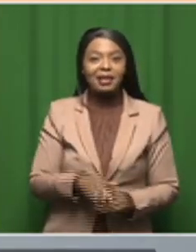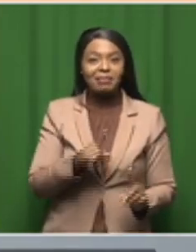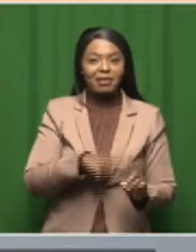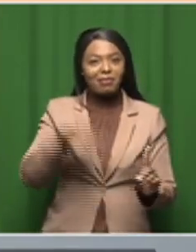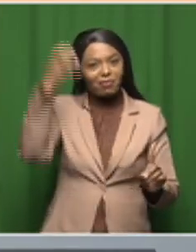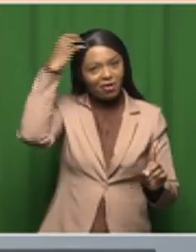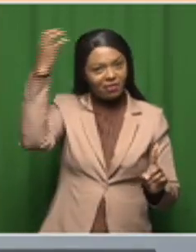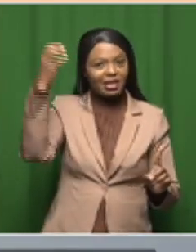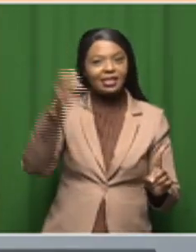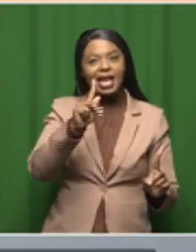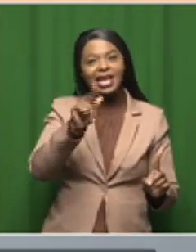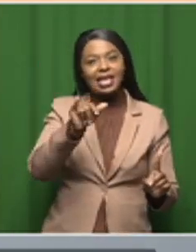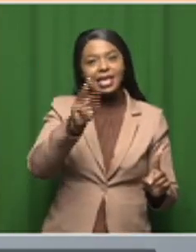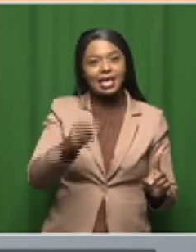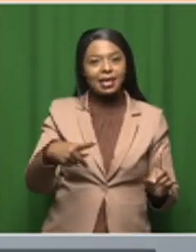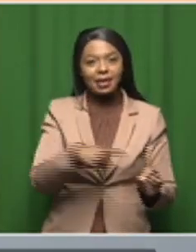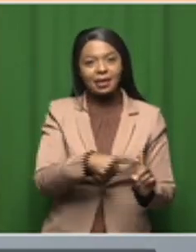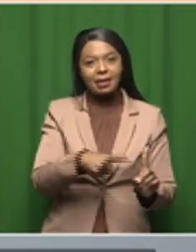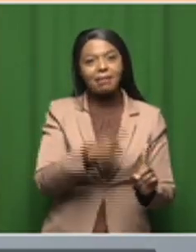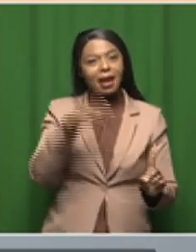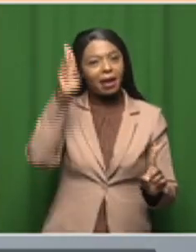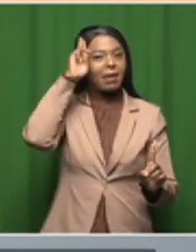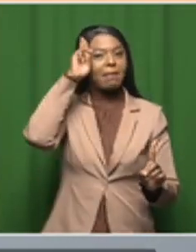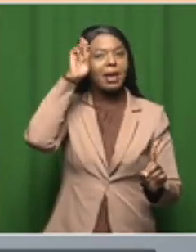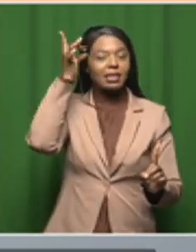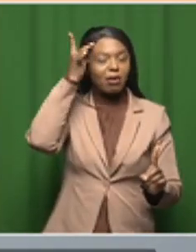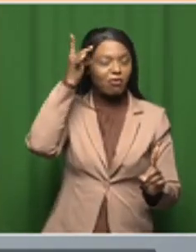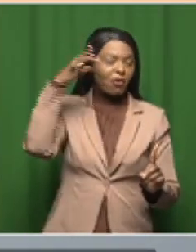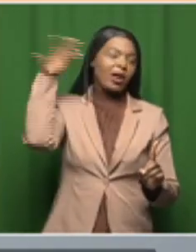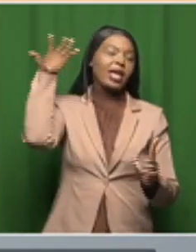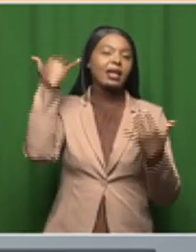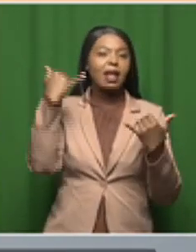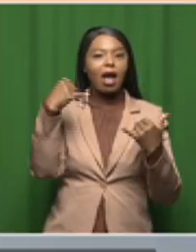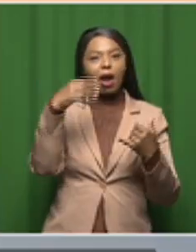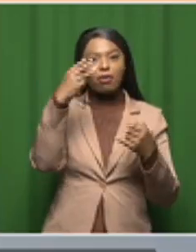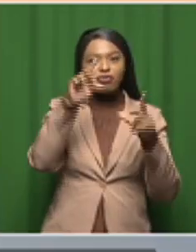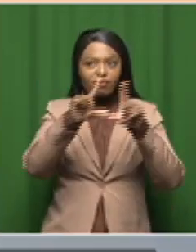Kim Berman, chatting about remembering and forgetting landscapes in dialogue. That